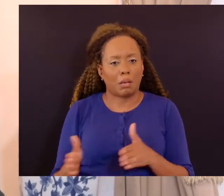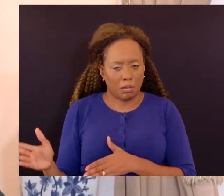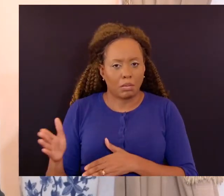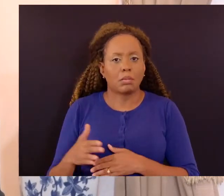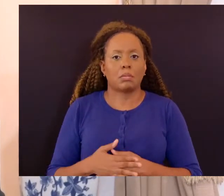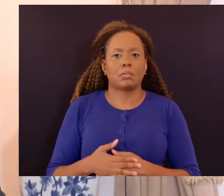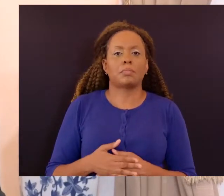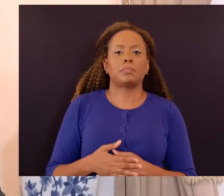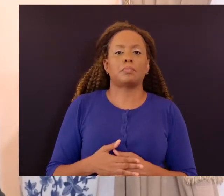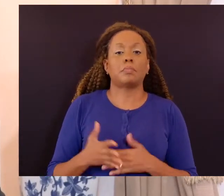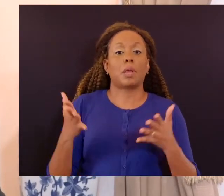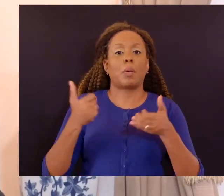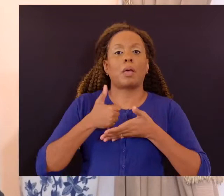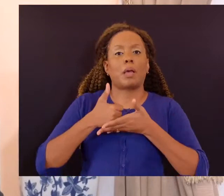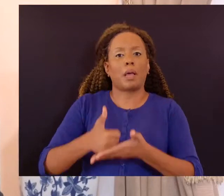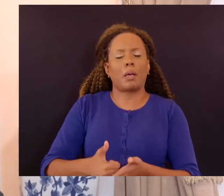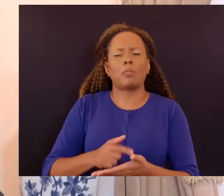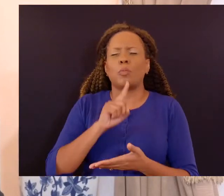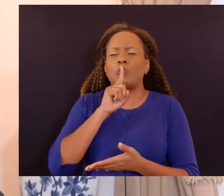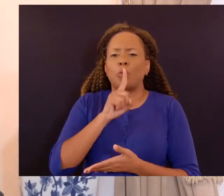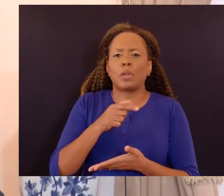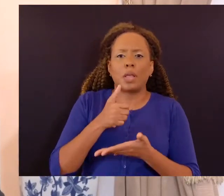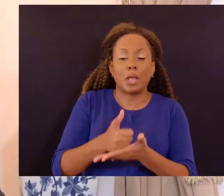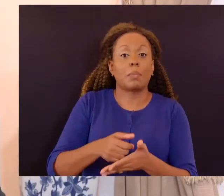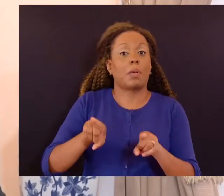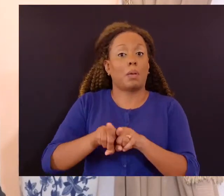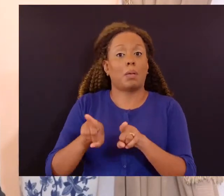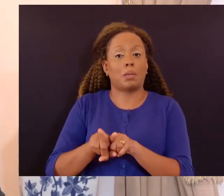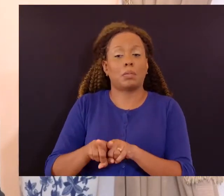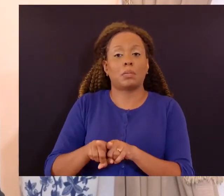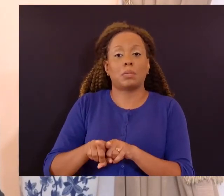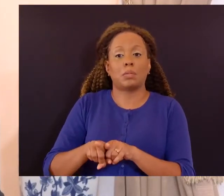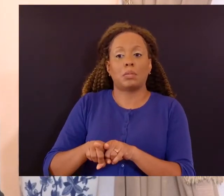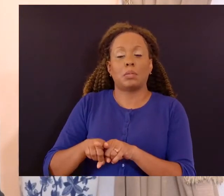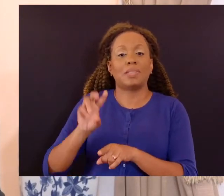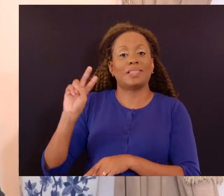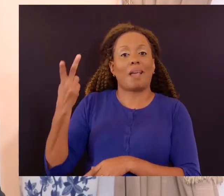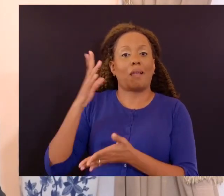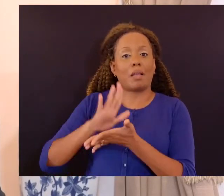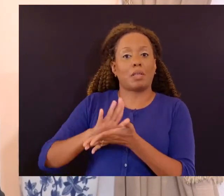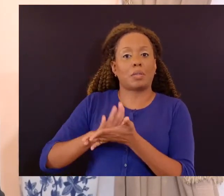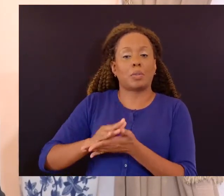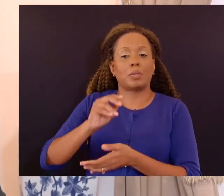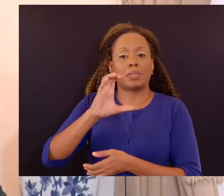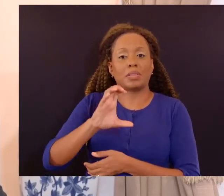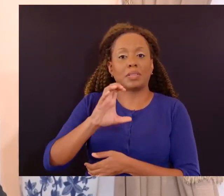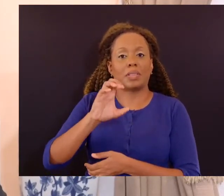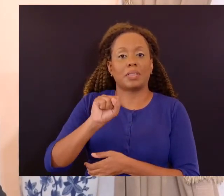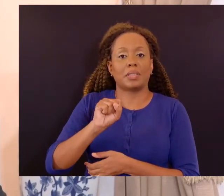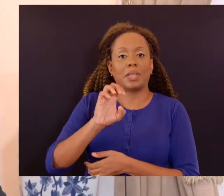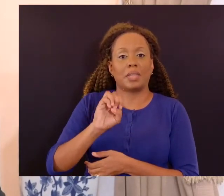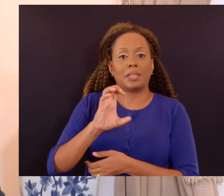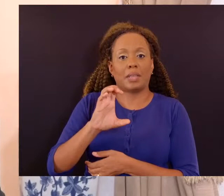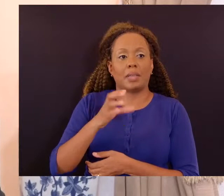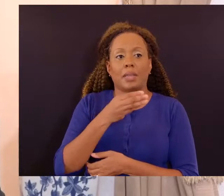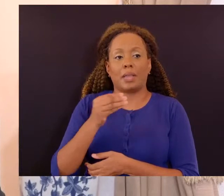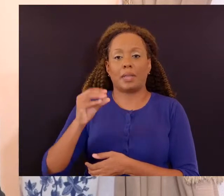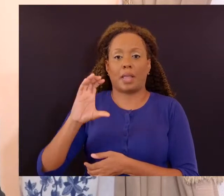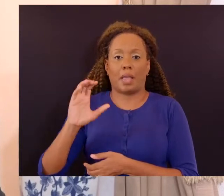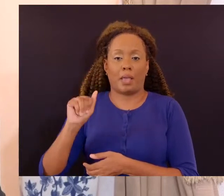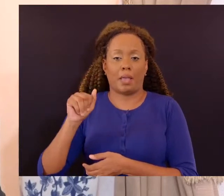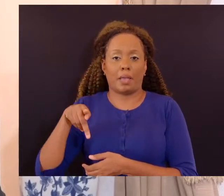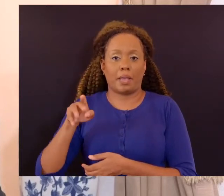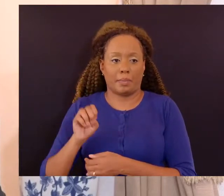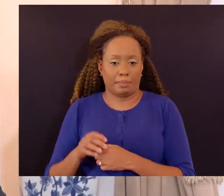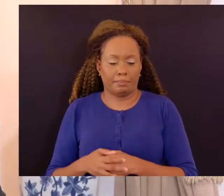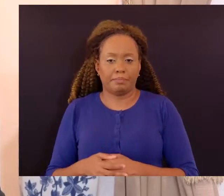Schools Entrance Examination, and those sitting the CAPE and CSEC examinations, while other age groups would have been returned to the